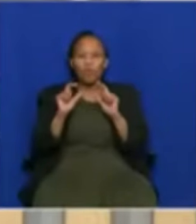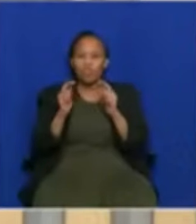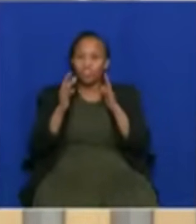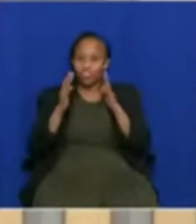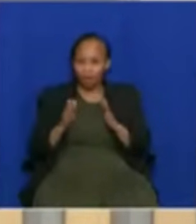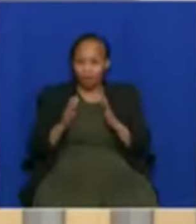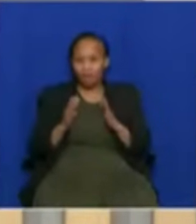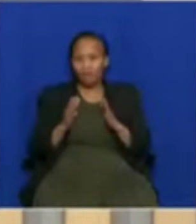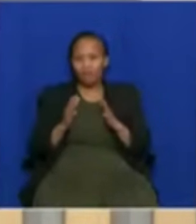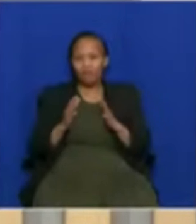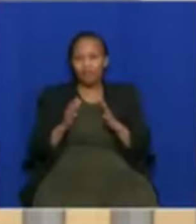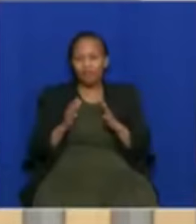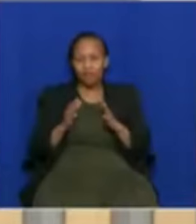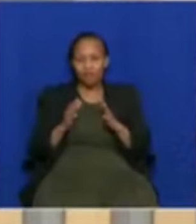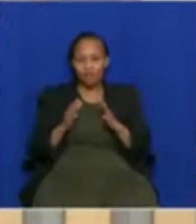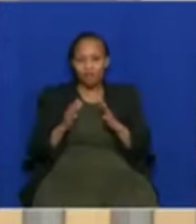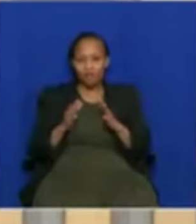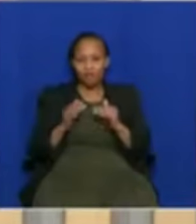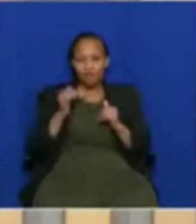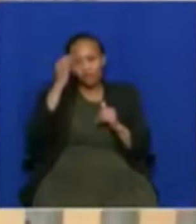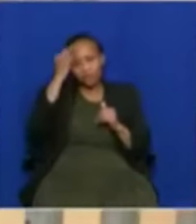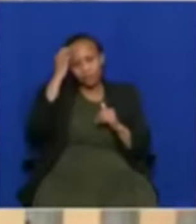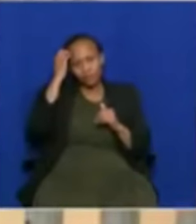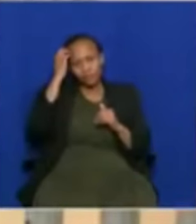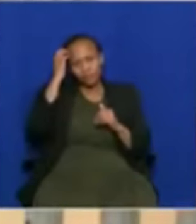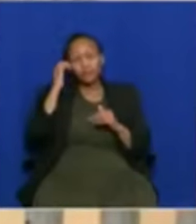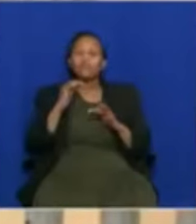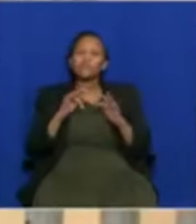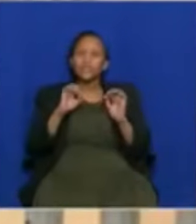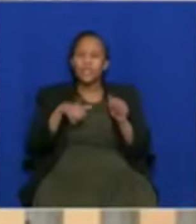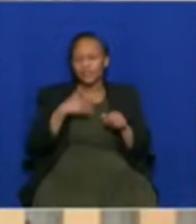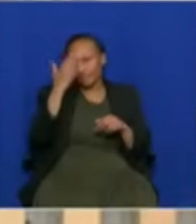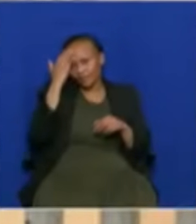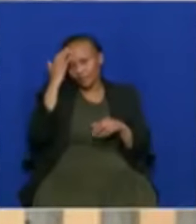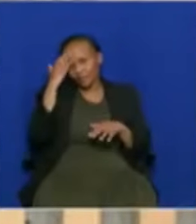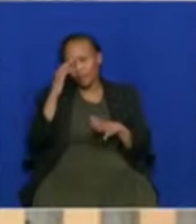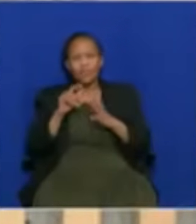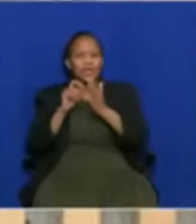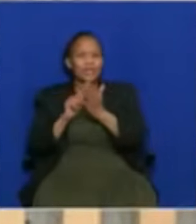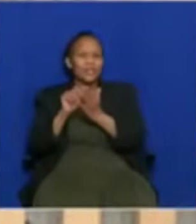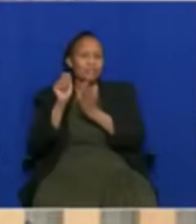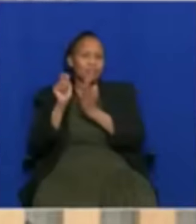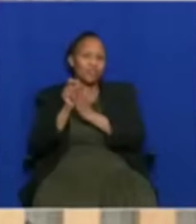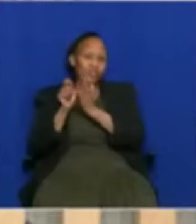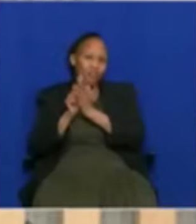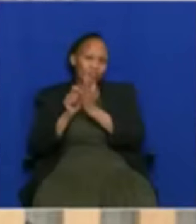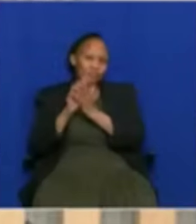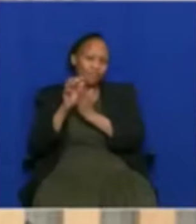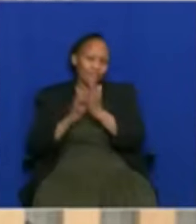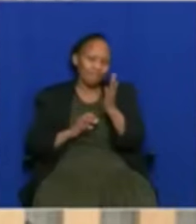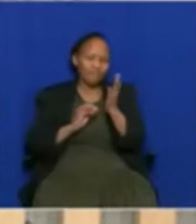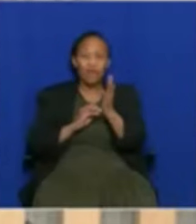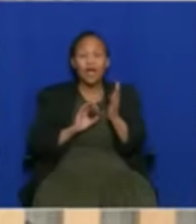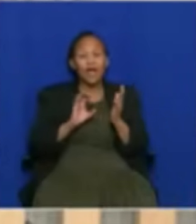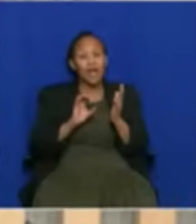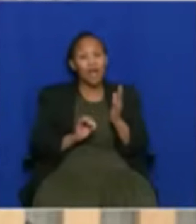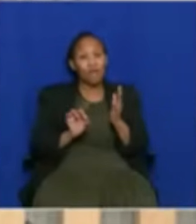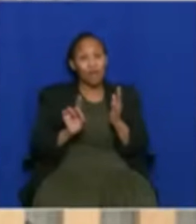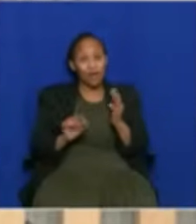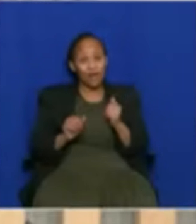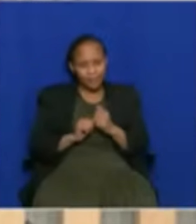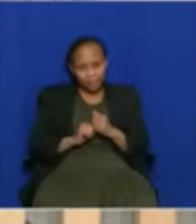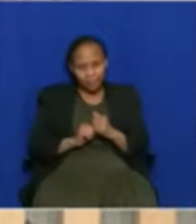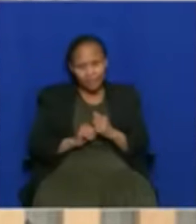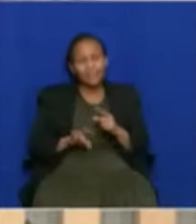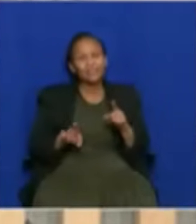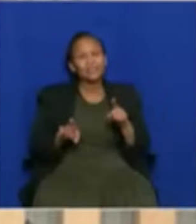and we have to know what the prescripts provide and require for us to determine, when we get into the facts